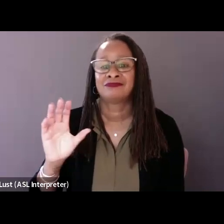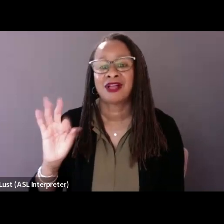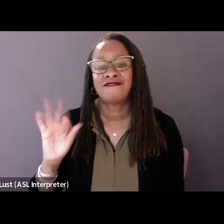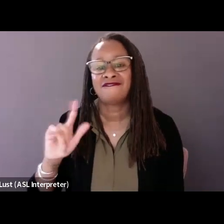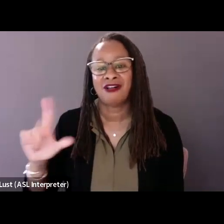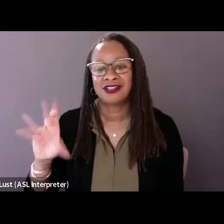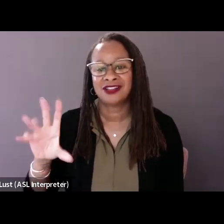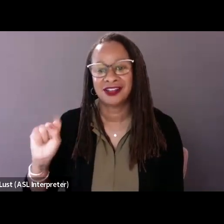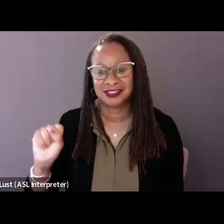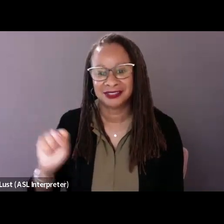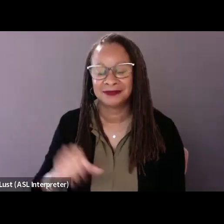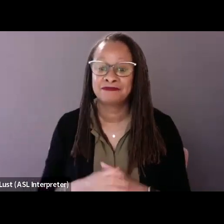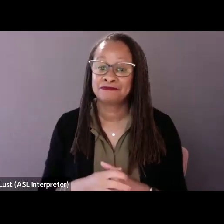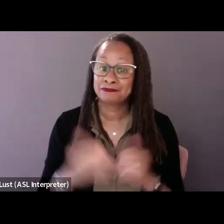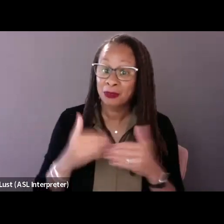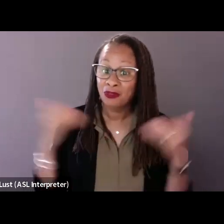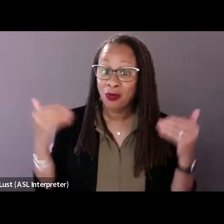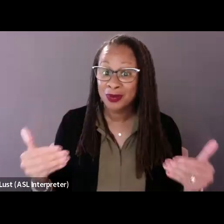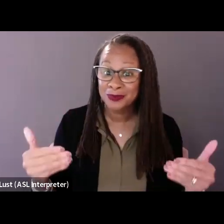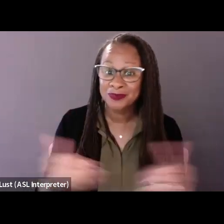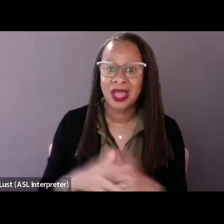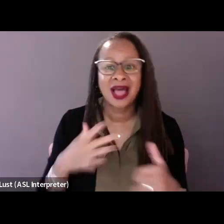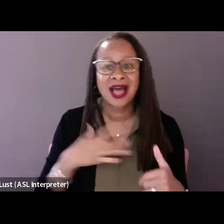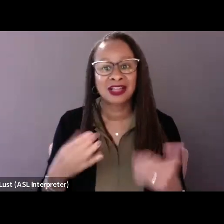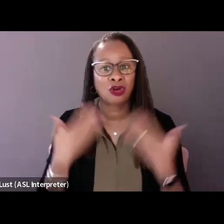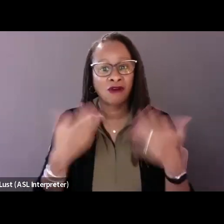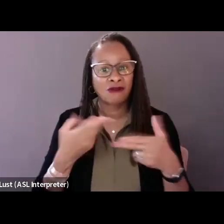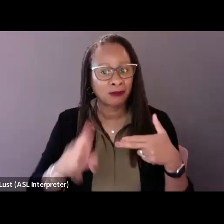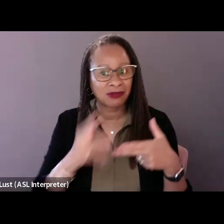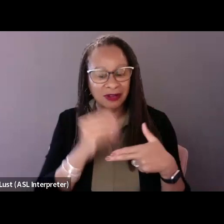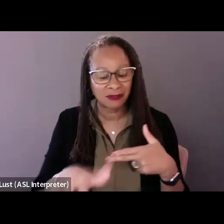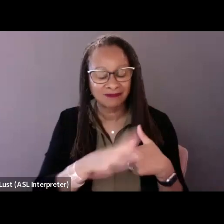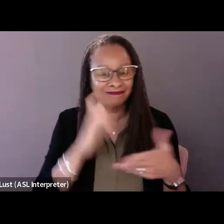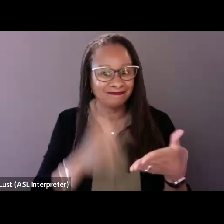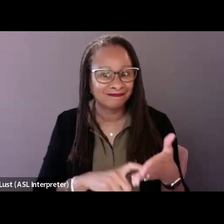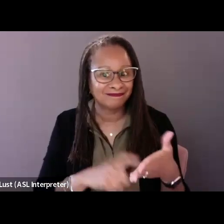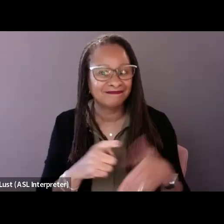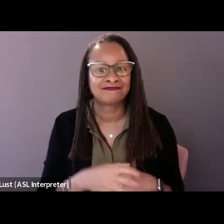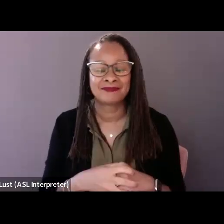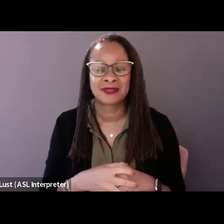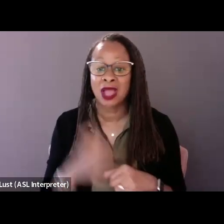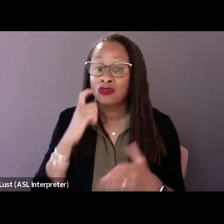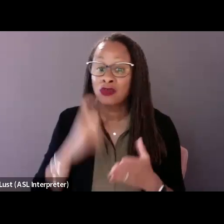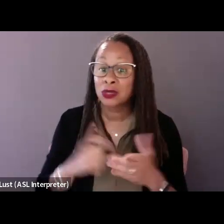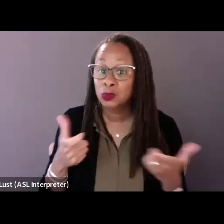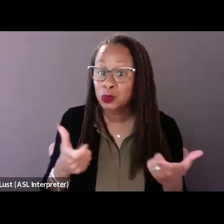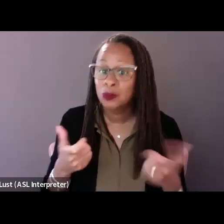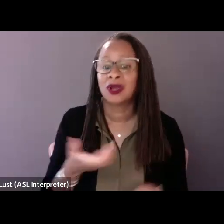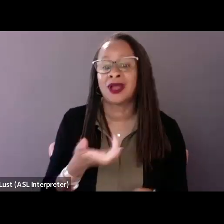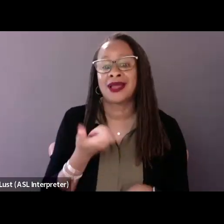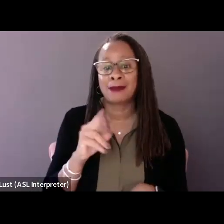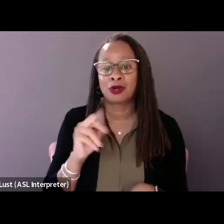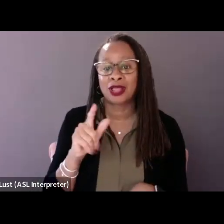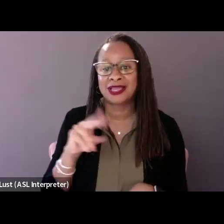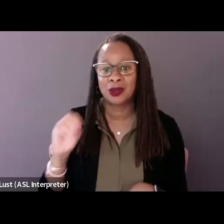www.documentary.org/FallDocs. Before we get started, I would like to offer a brief land acknowledgement. We recognize the Gabrielino Tongva